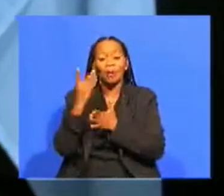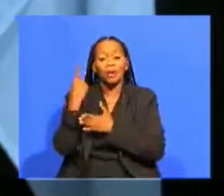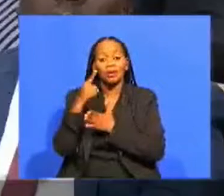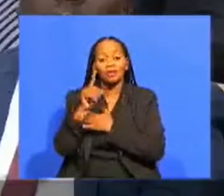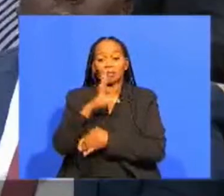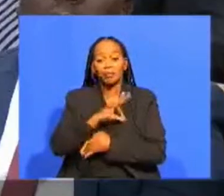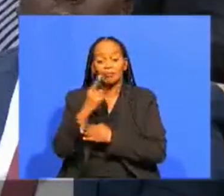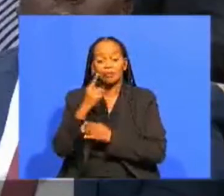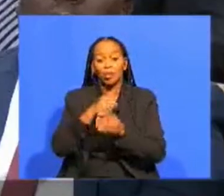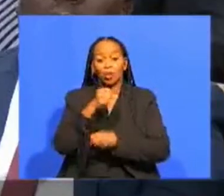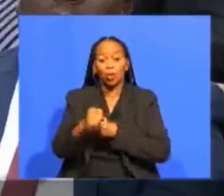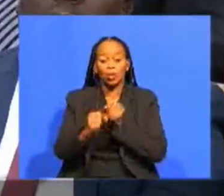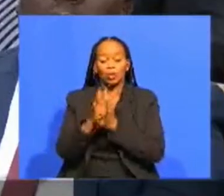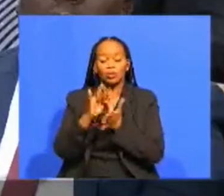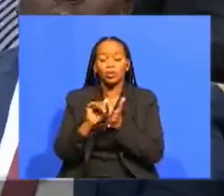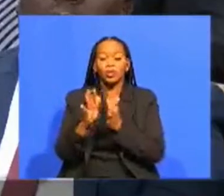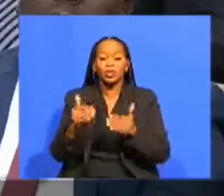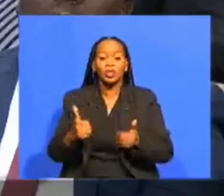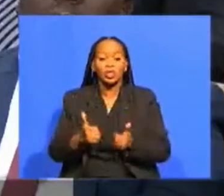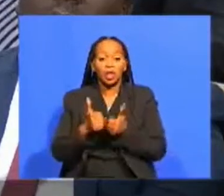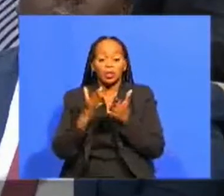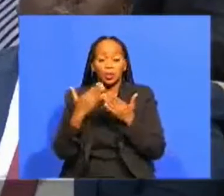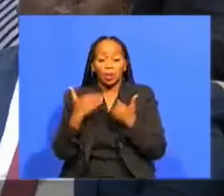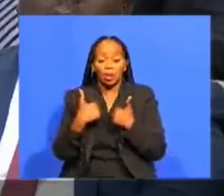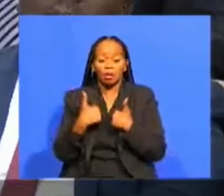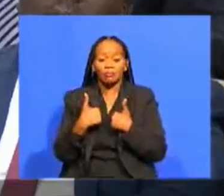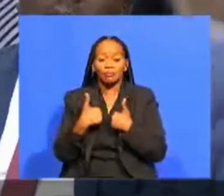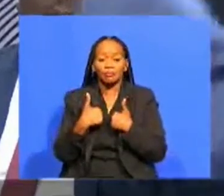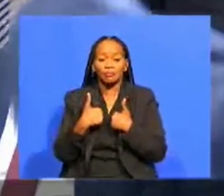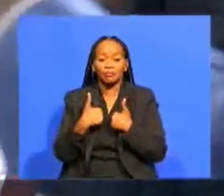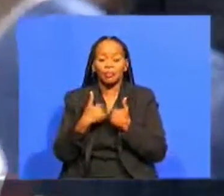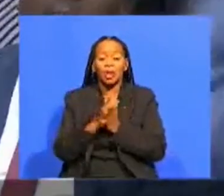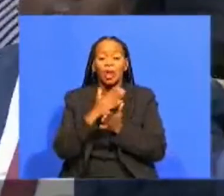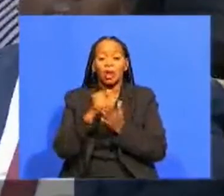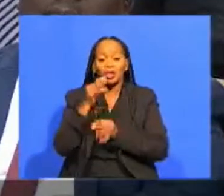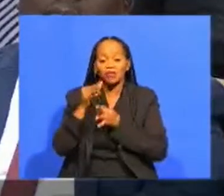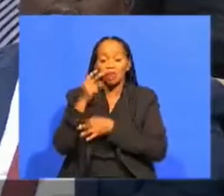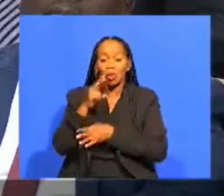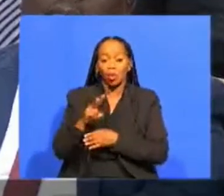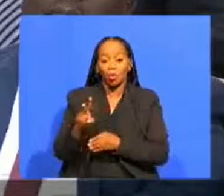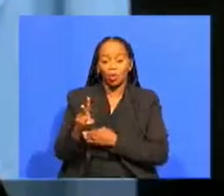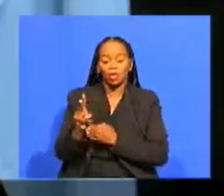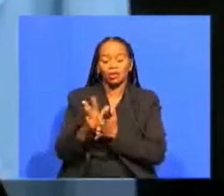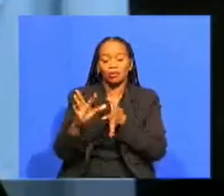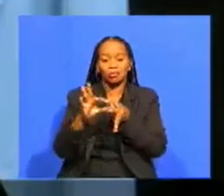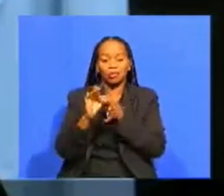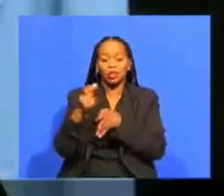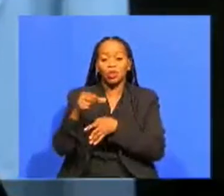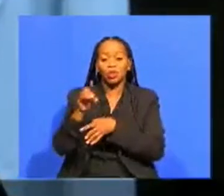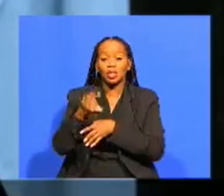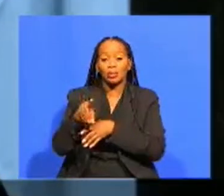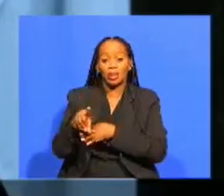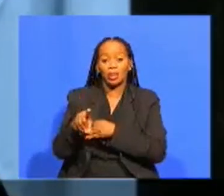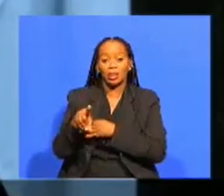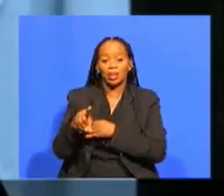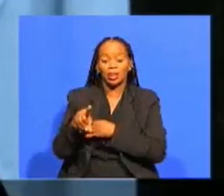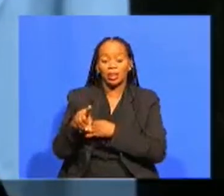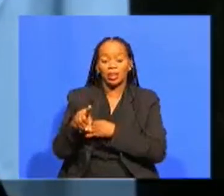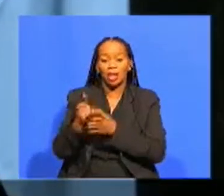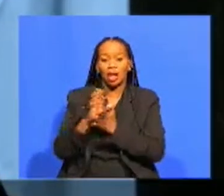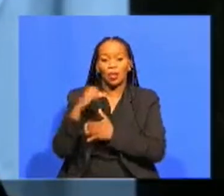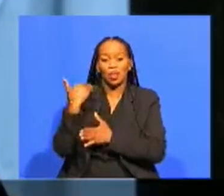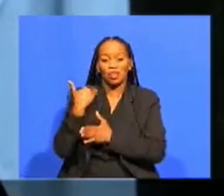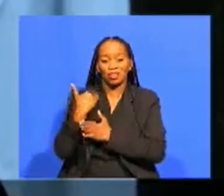the challenges we have. And if you look at it further, when we look at our debt to GDP, our debt, the